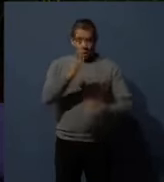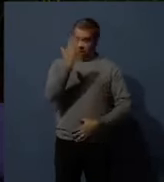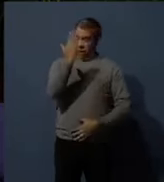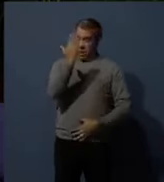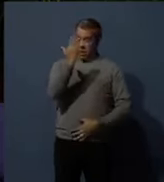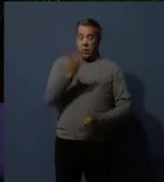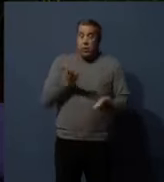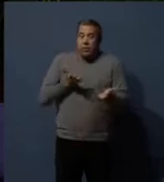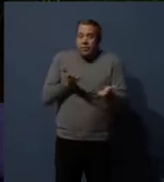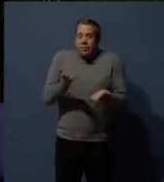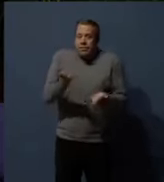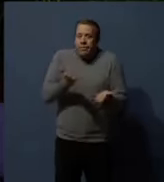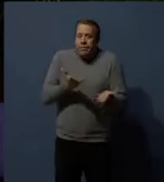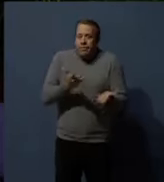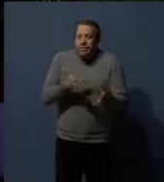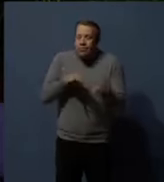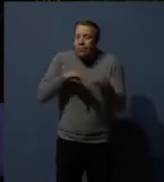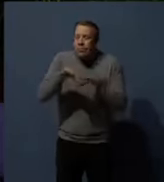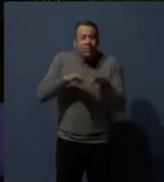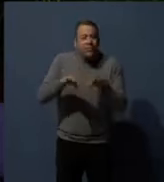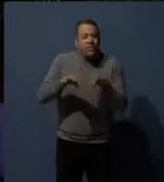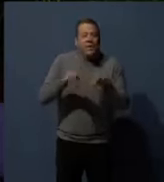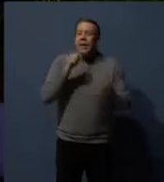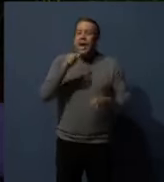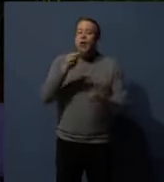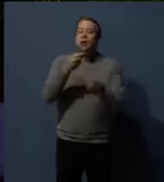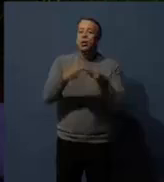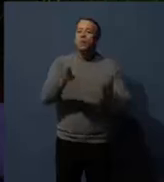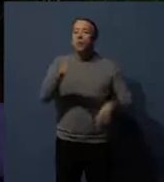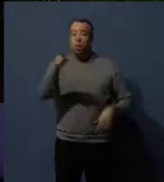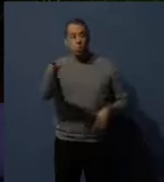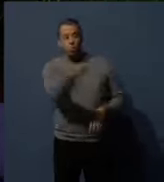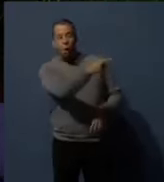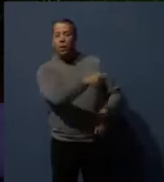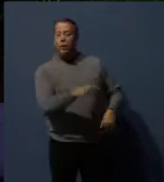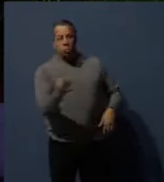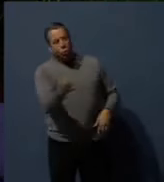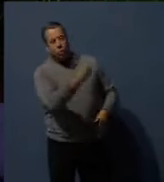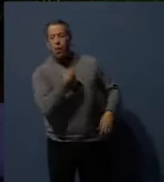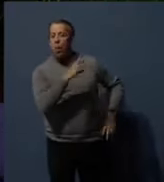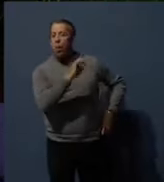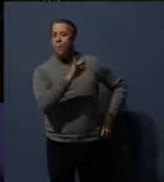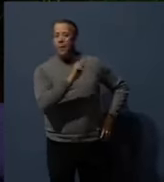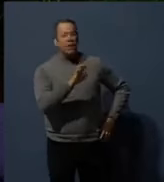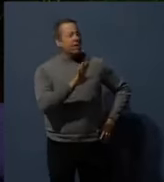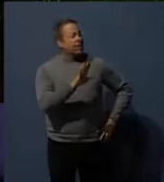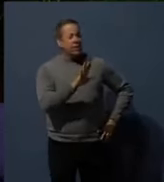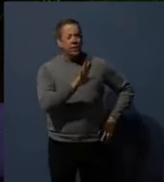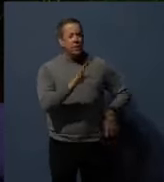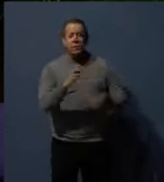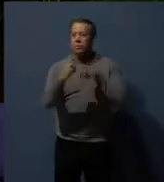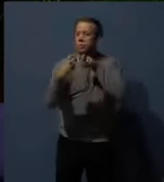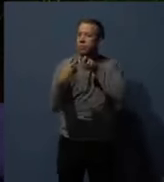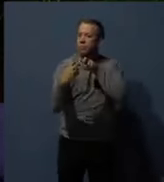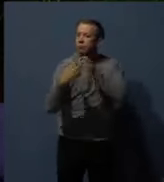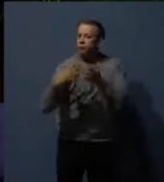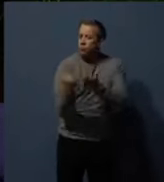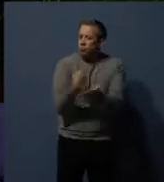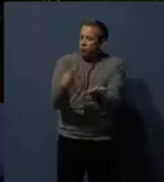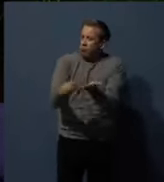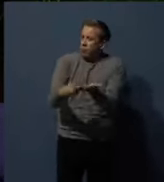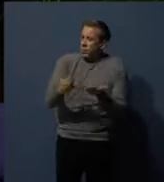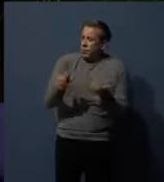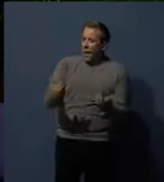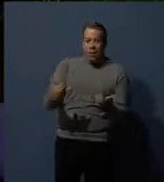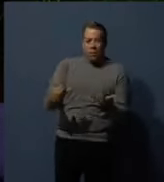with them about the ministry. So no, it's not go online, see me in the lobby after service. Let's talk. All right. Now, if